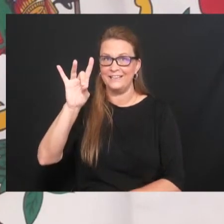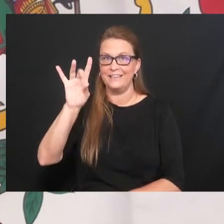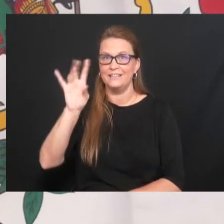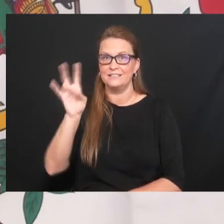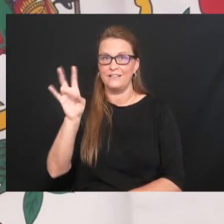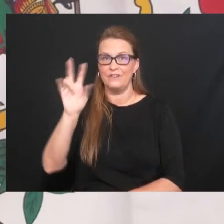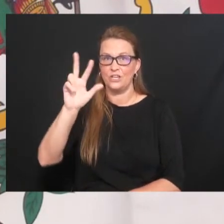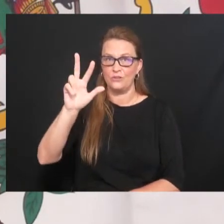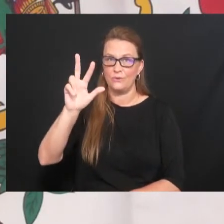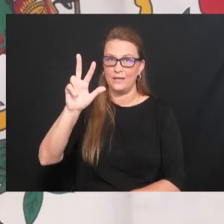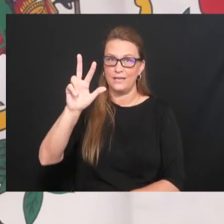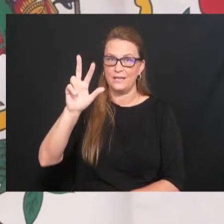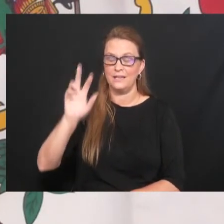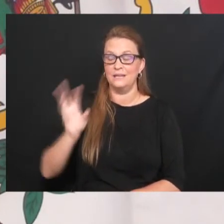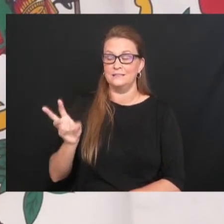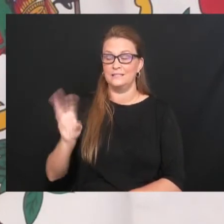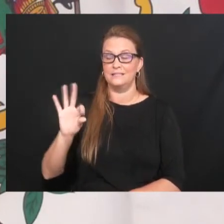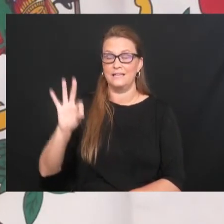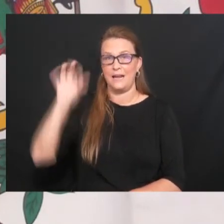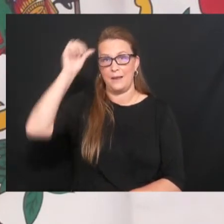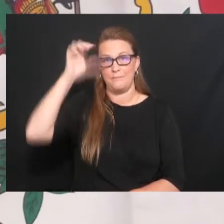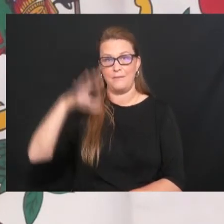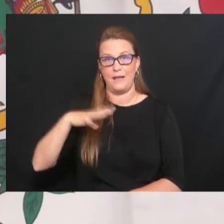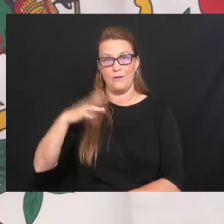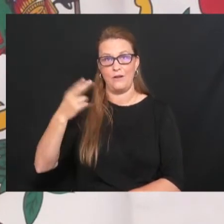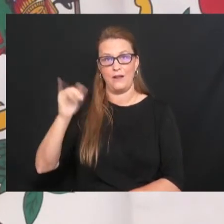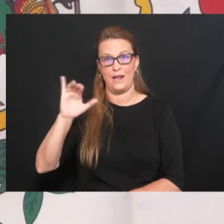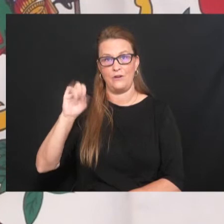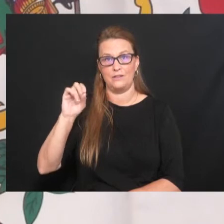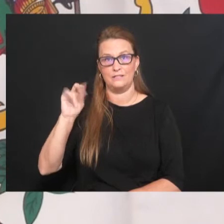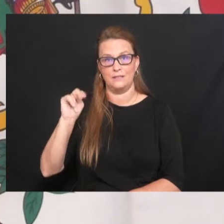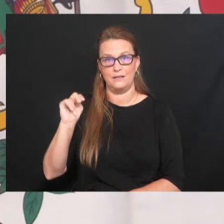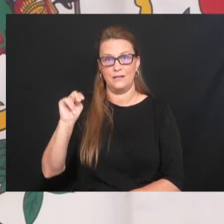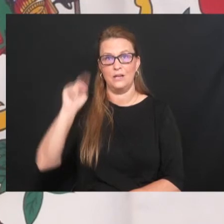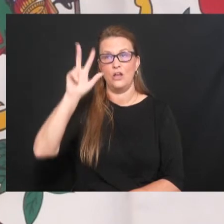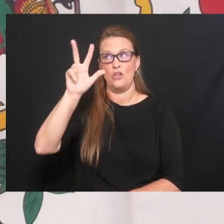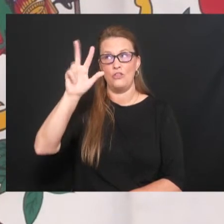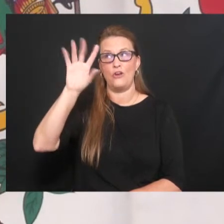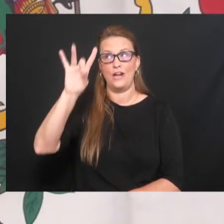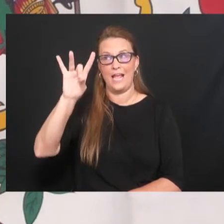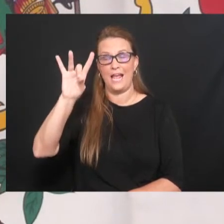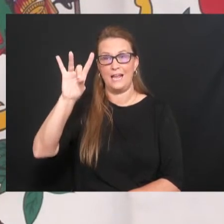3,873 death is a 69-year-old male from Harrison County. The